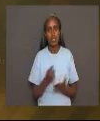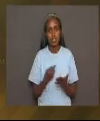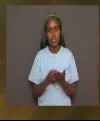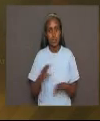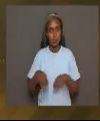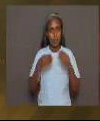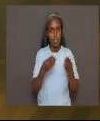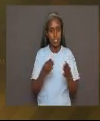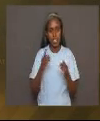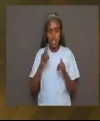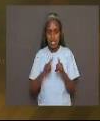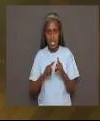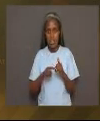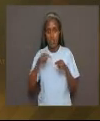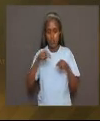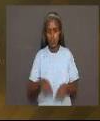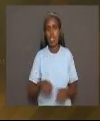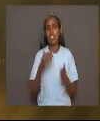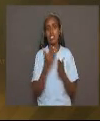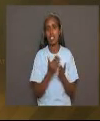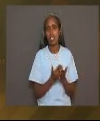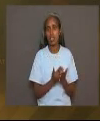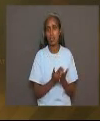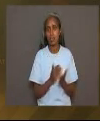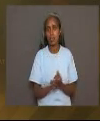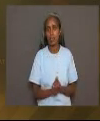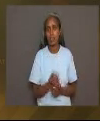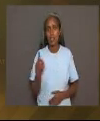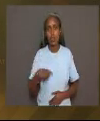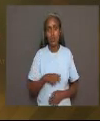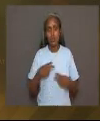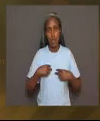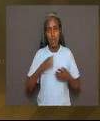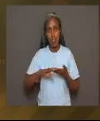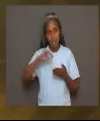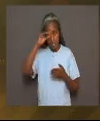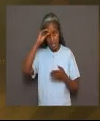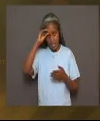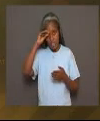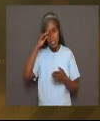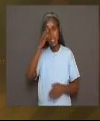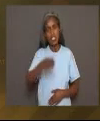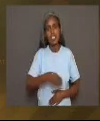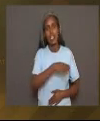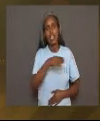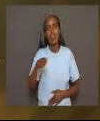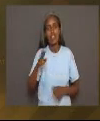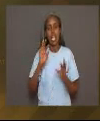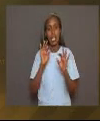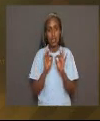brings us to the end of today's lesson. We have learned the